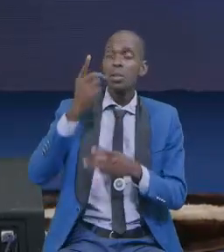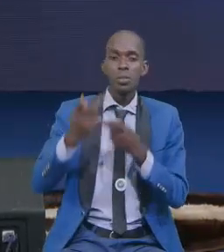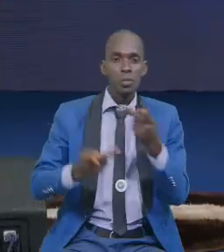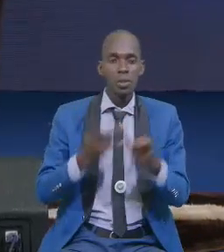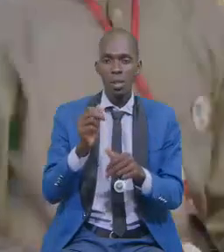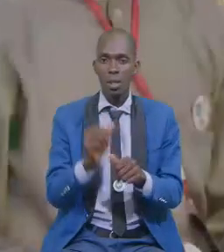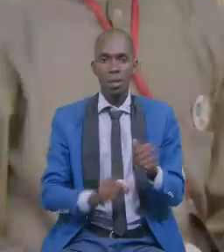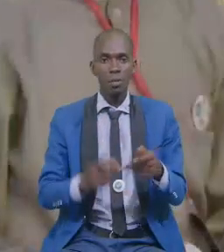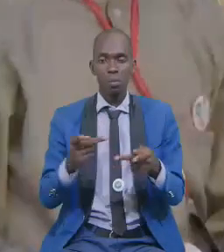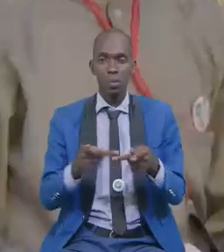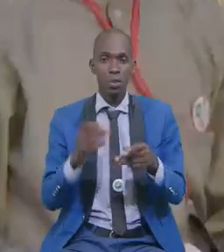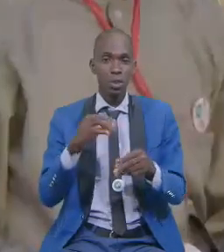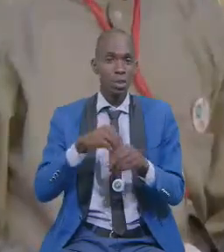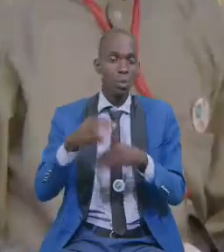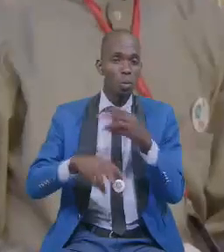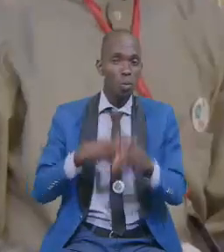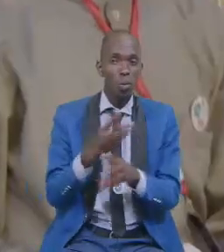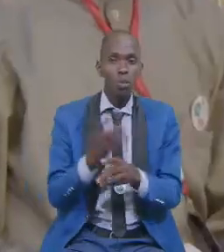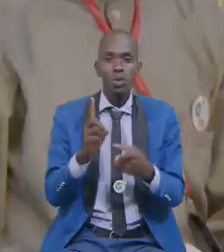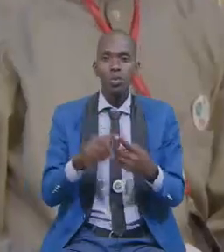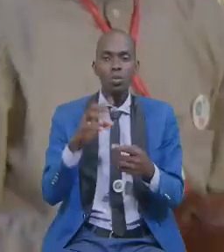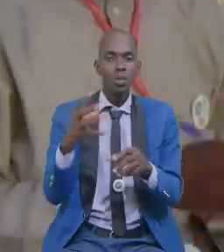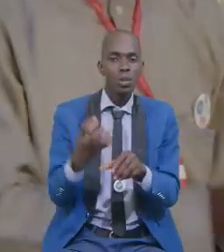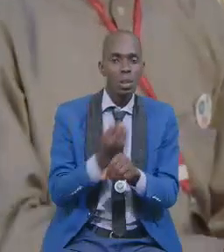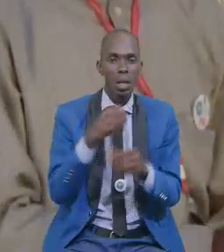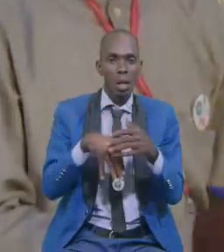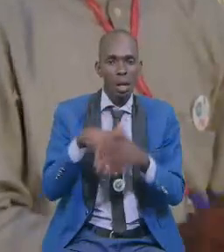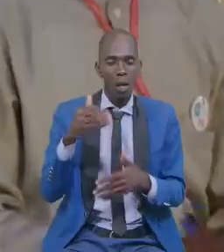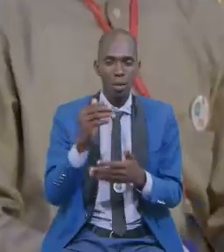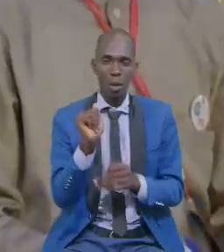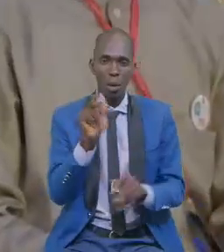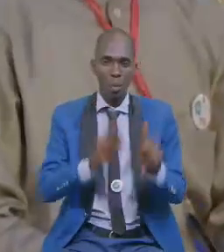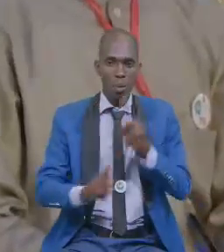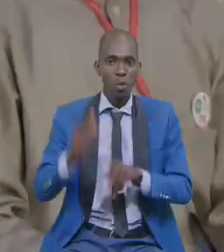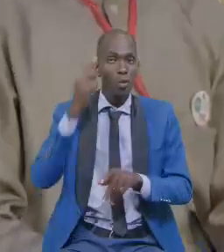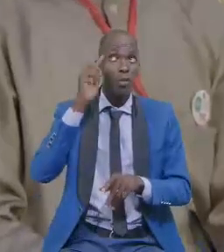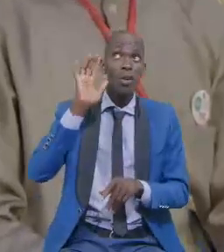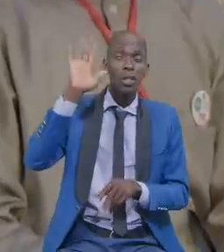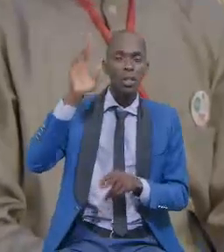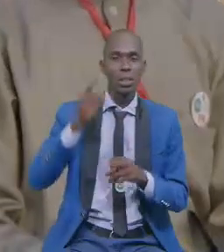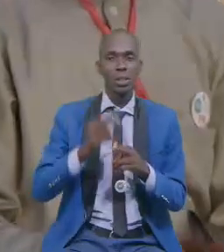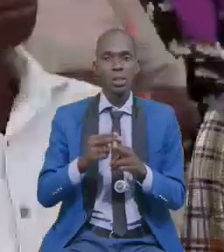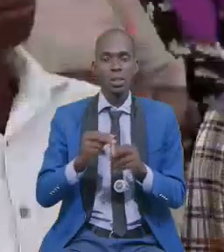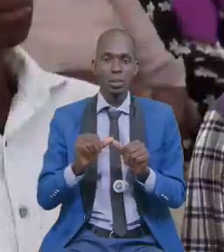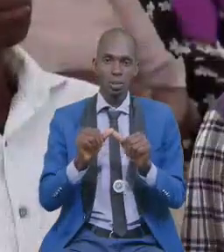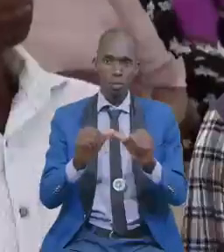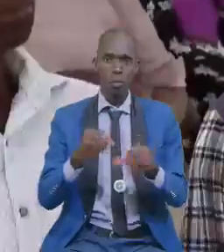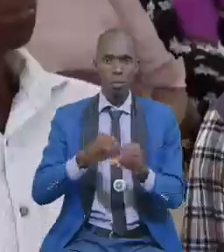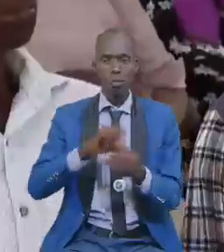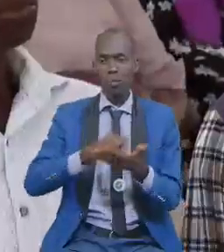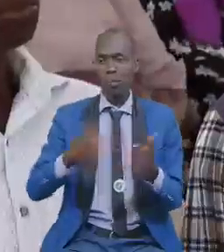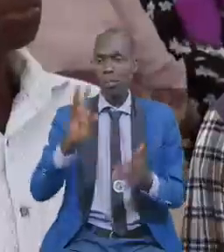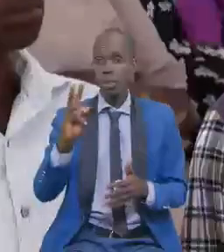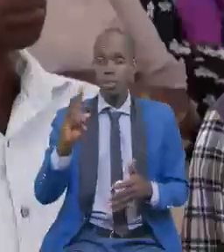world to take out a people for his name. In verse 16,